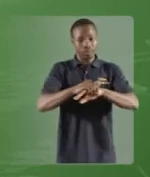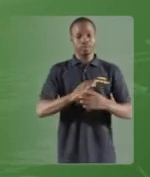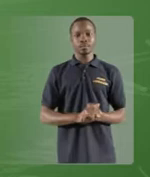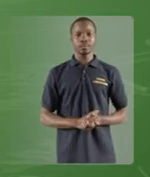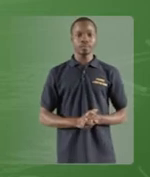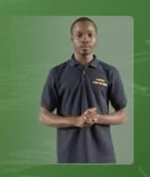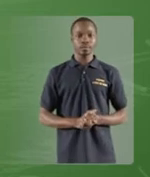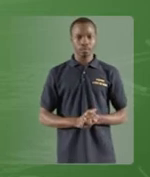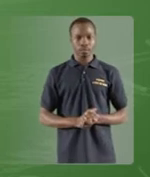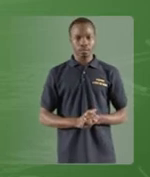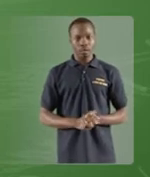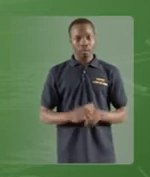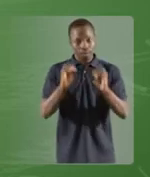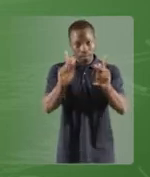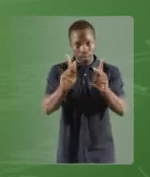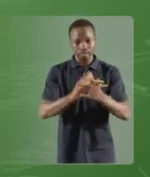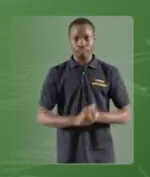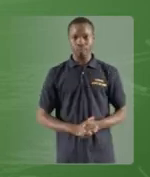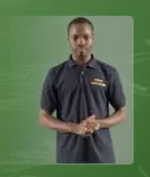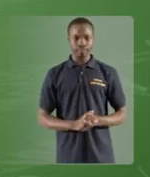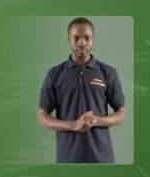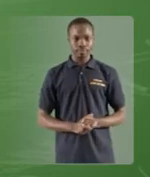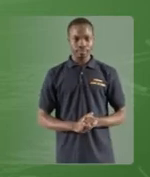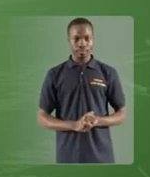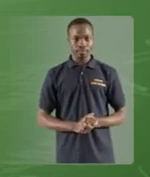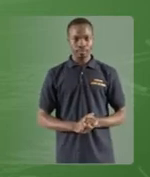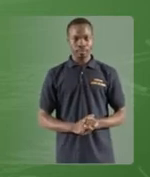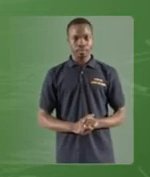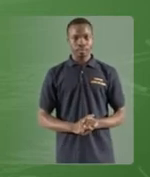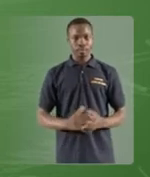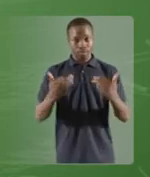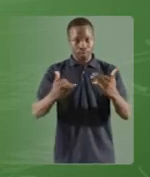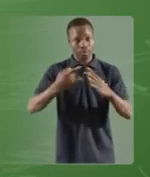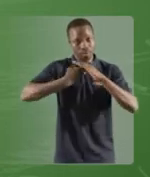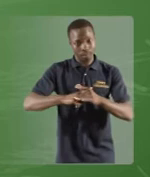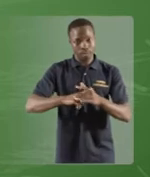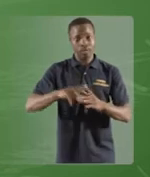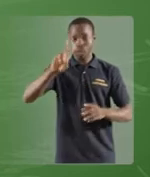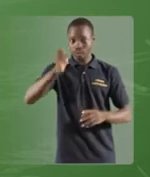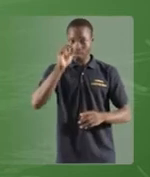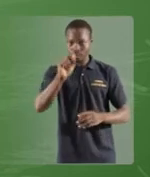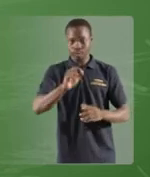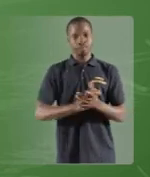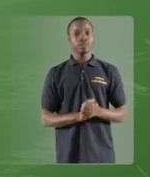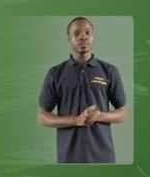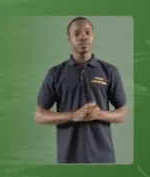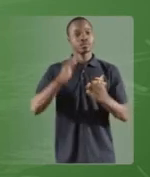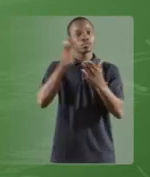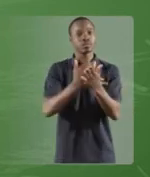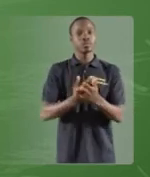English, of course. All right? Good. Now let's start with the second part of that lesson, revision and